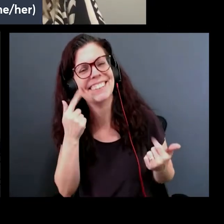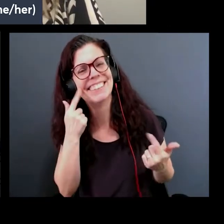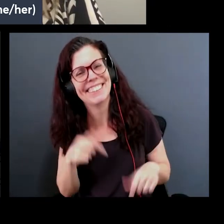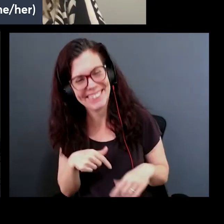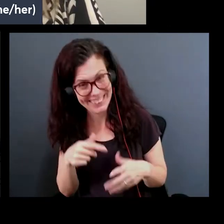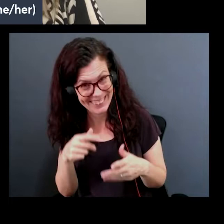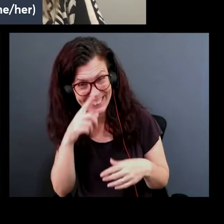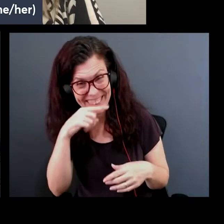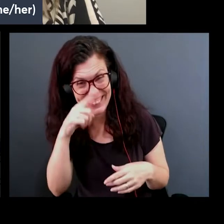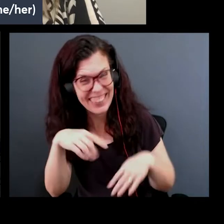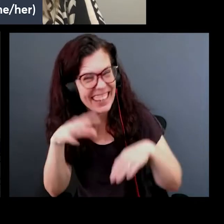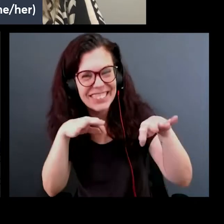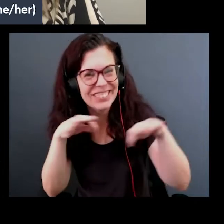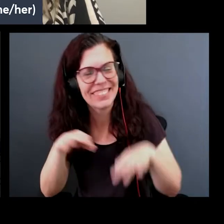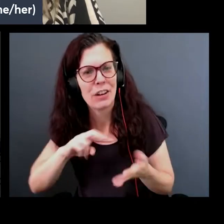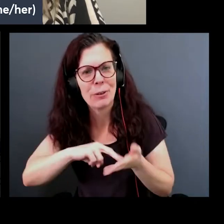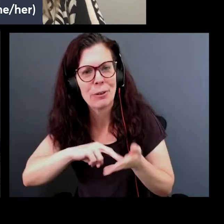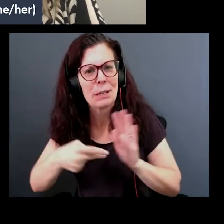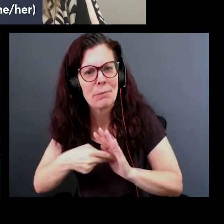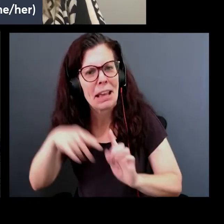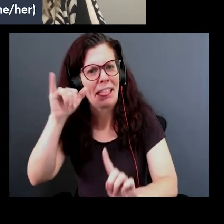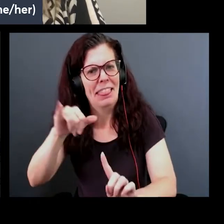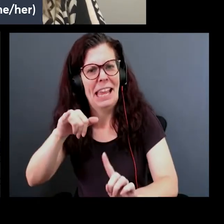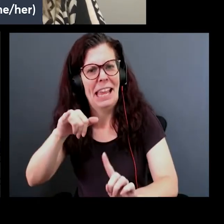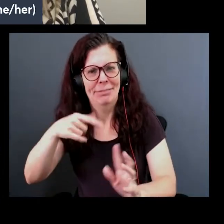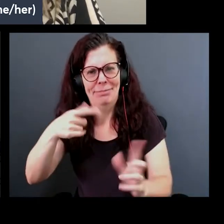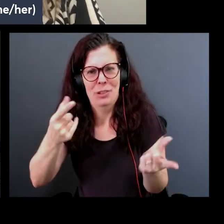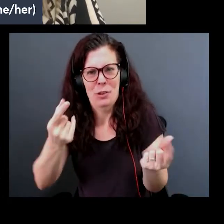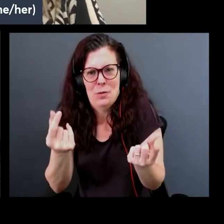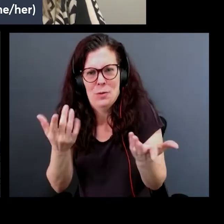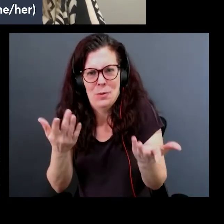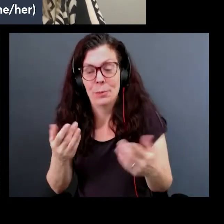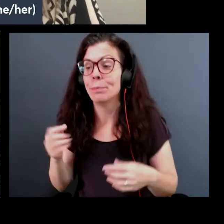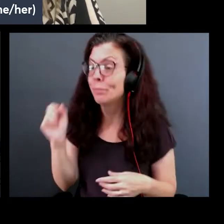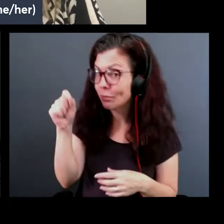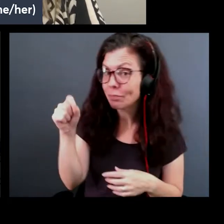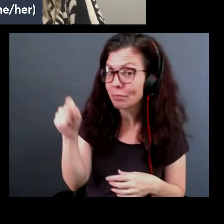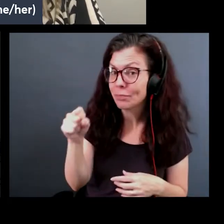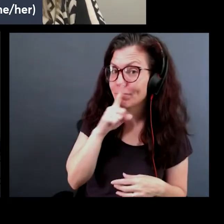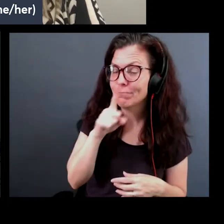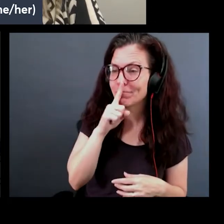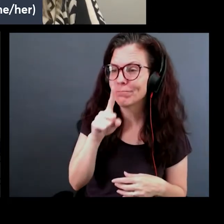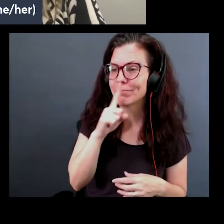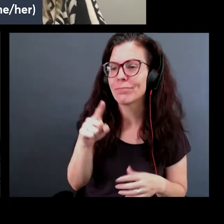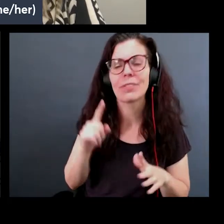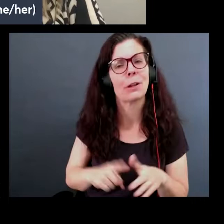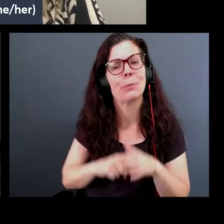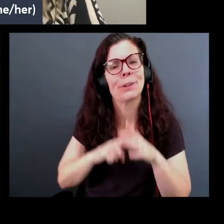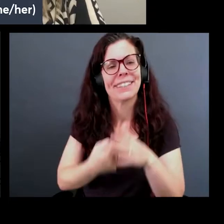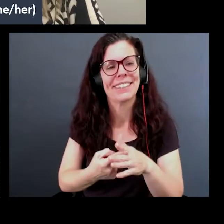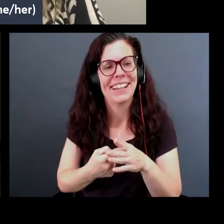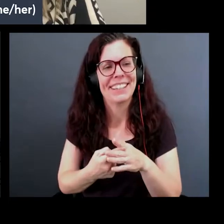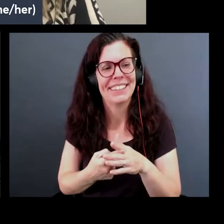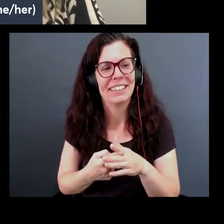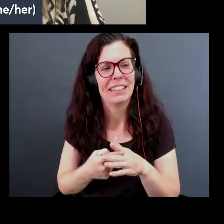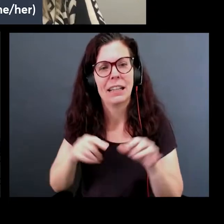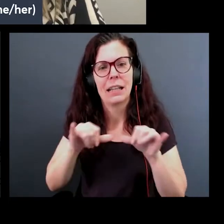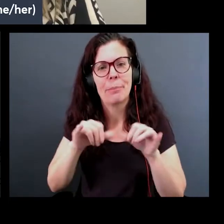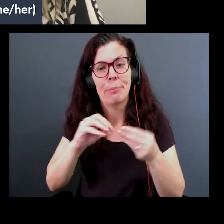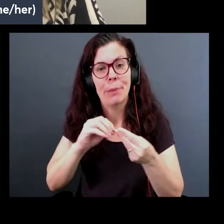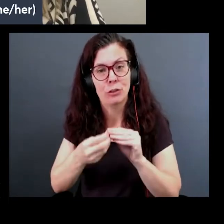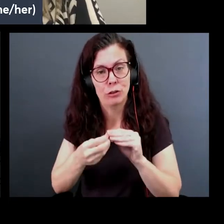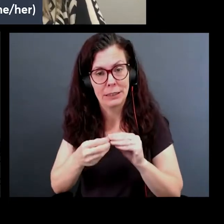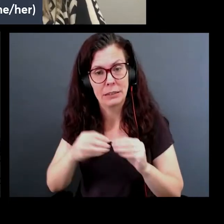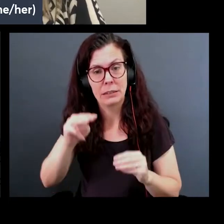Could you tell me a little bit about like what that actually means? Yeah. To begin with, metrics. It's like